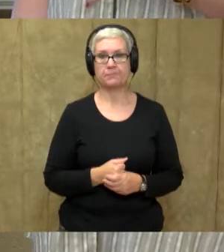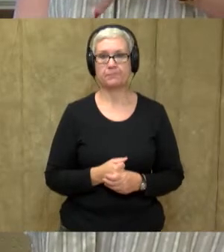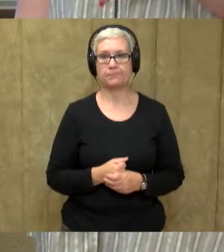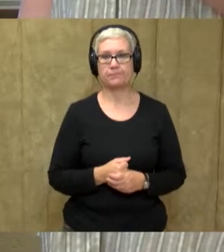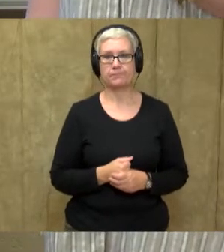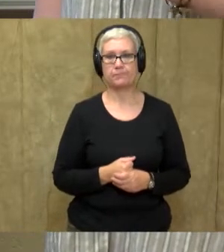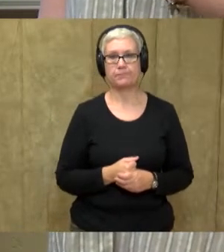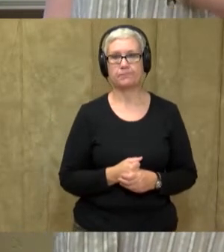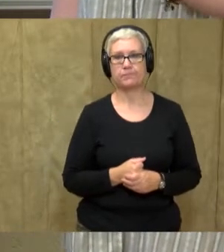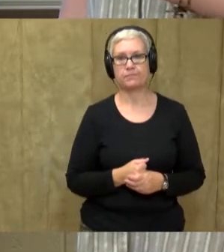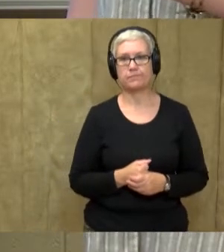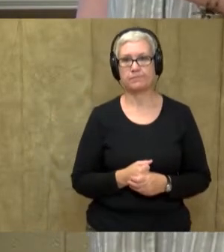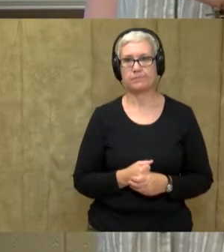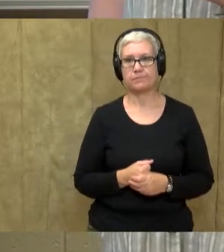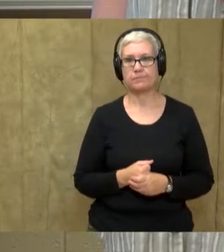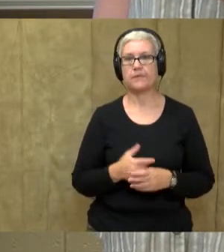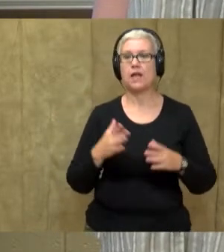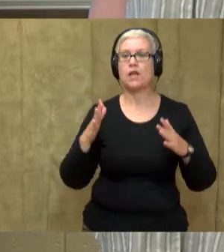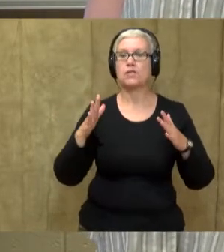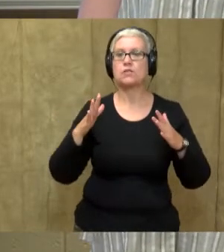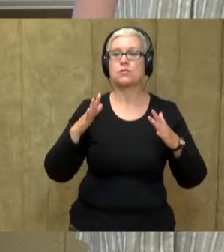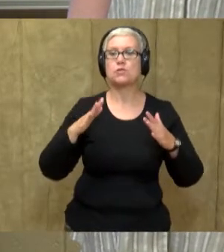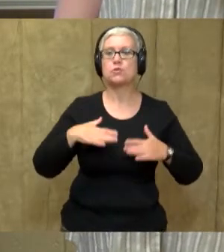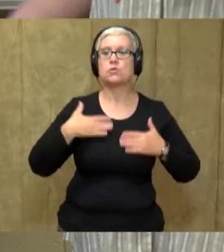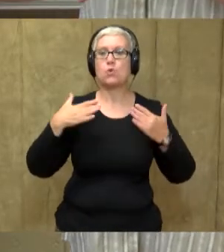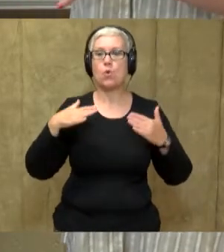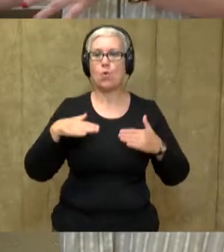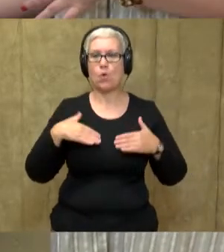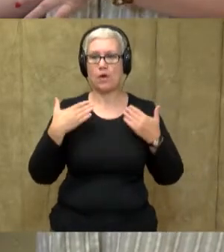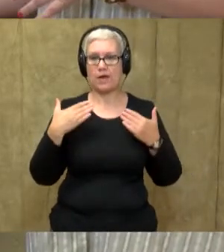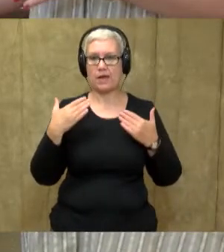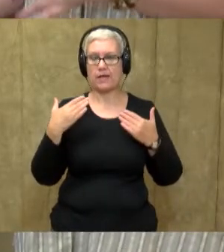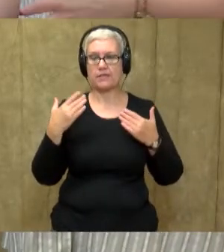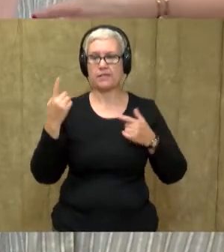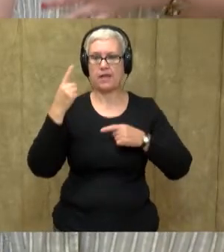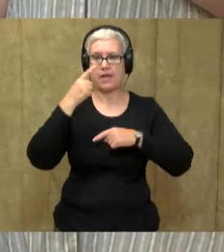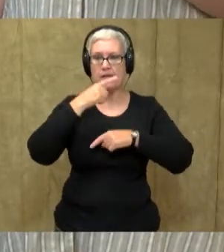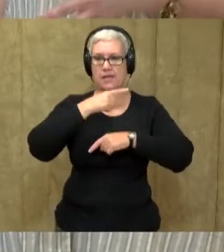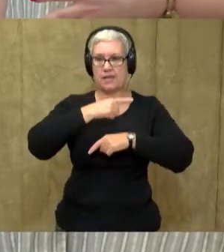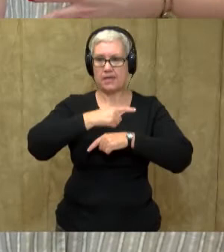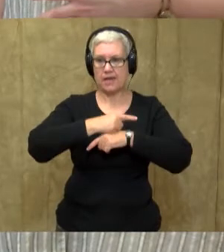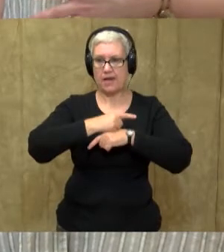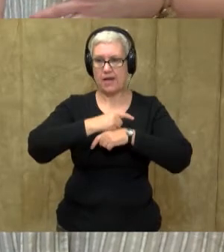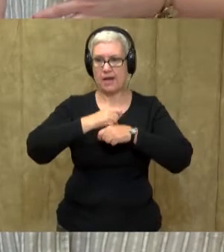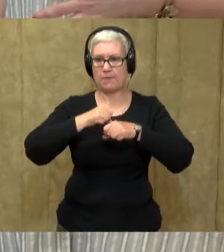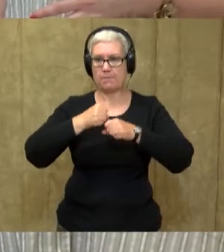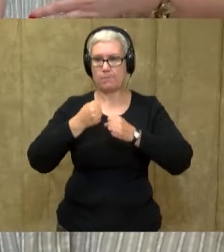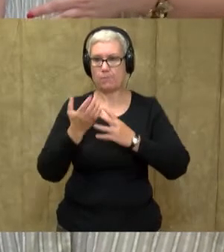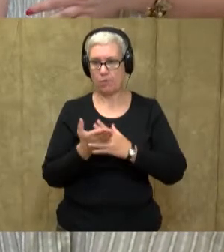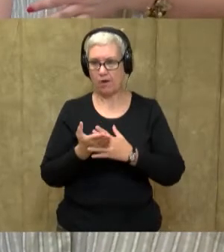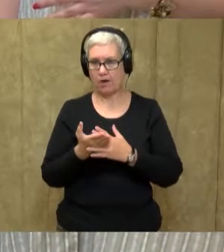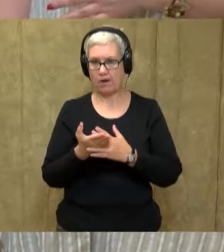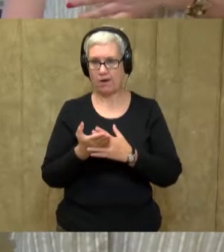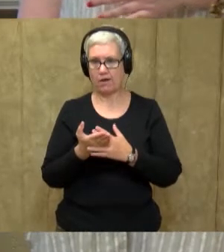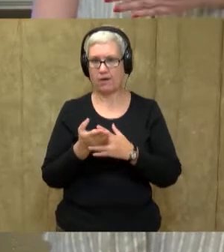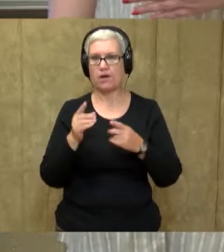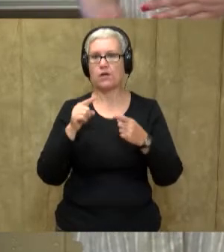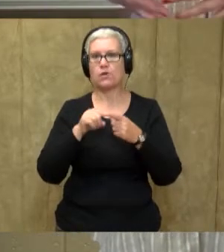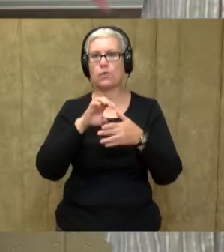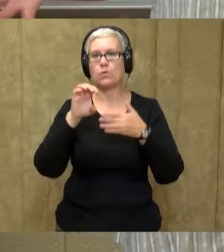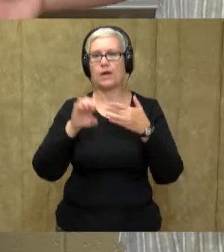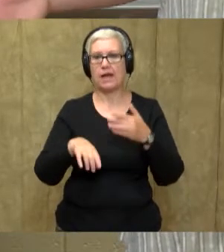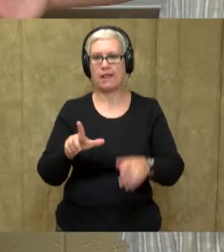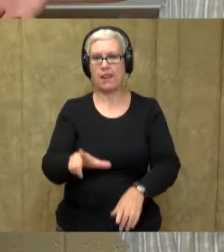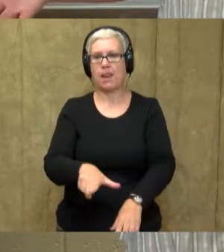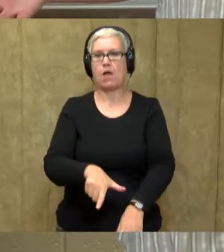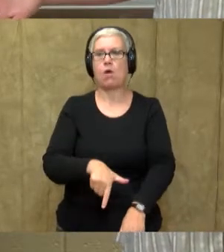It came as a joyous daybreak to end the long night of their captivity. Again,